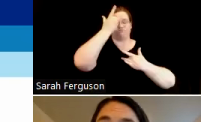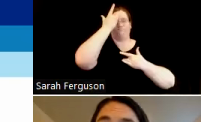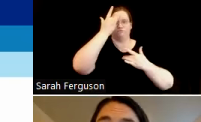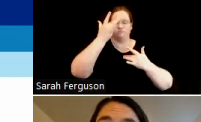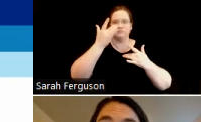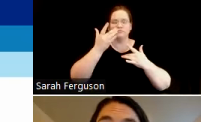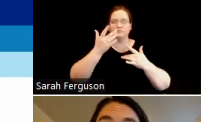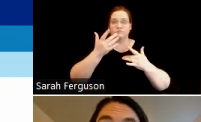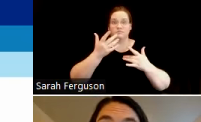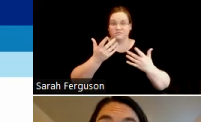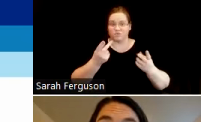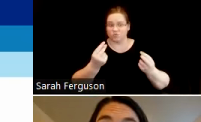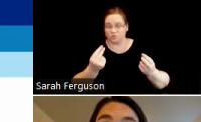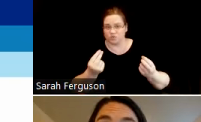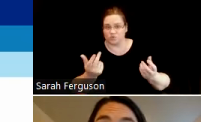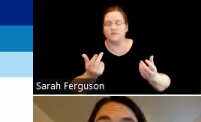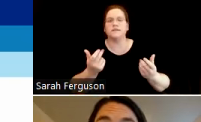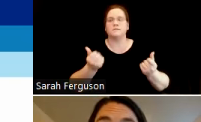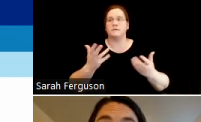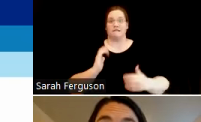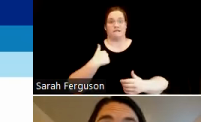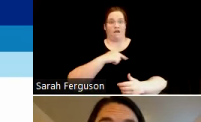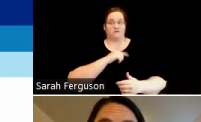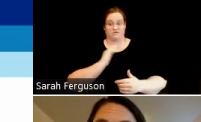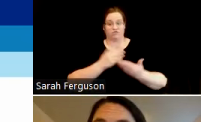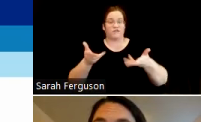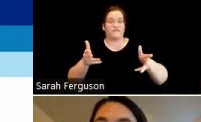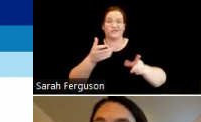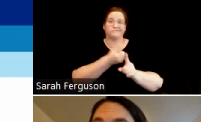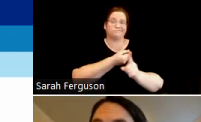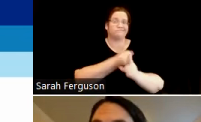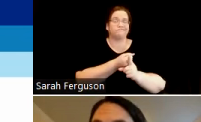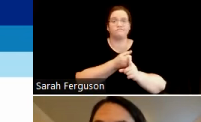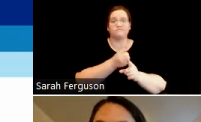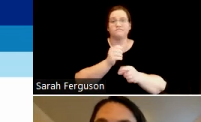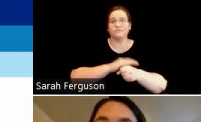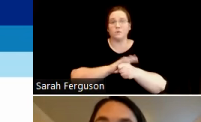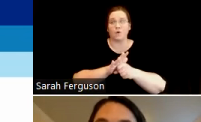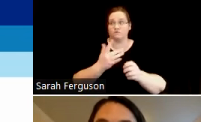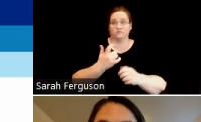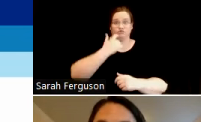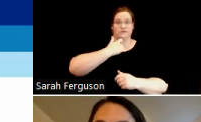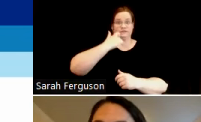are asking that because many of us and our children have already had COVID, even recently.